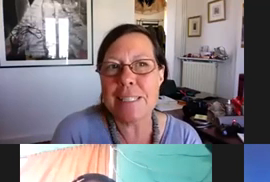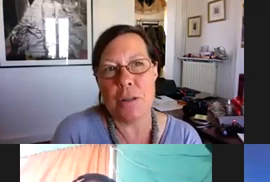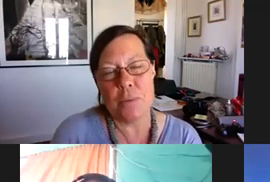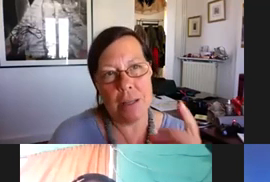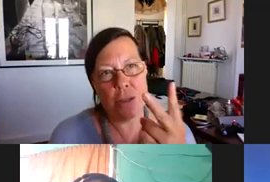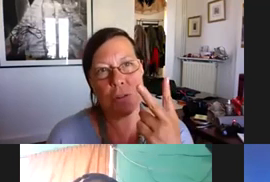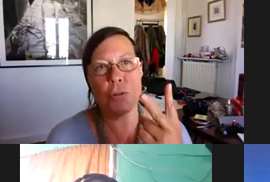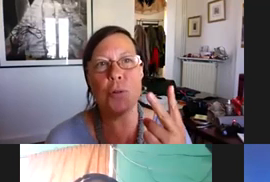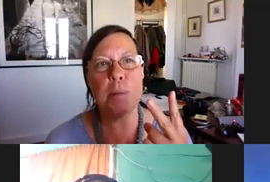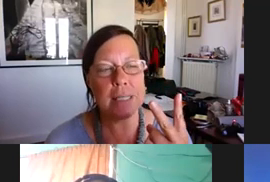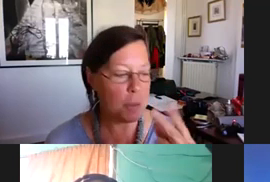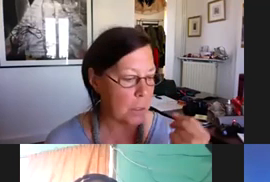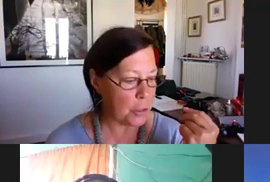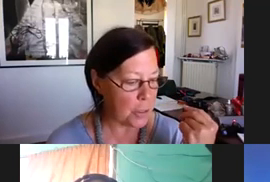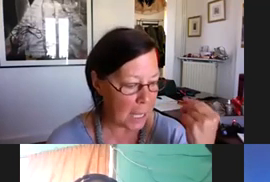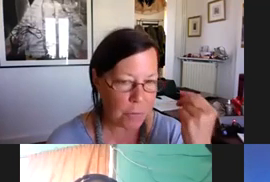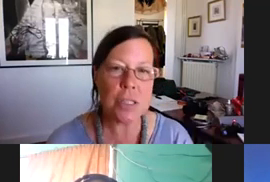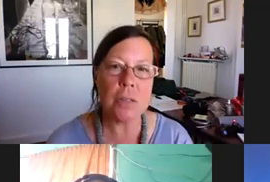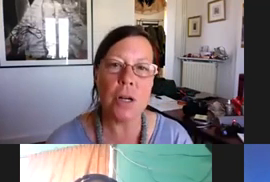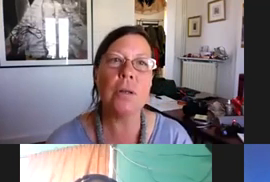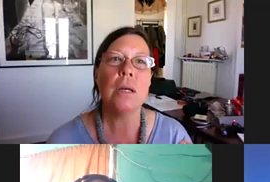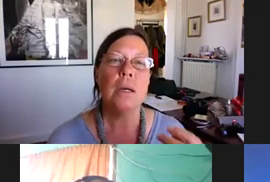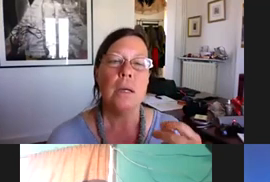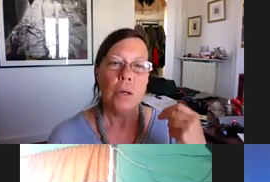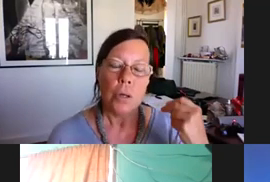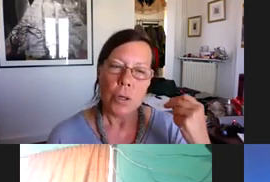The first thing is there's two possible solutions to that. First of all,